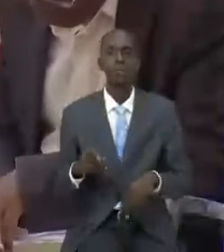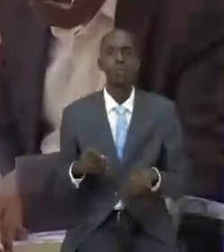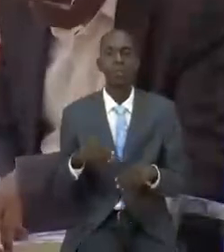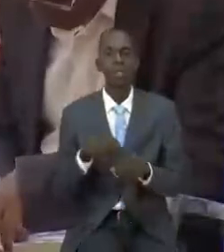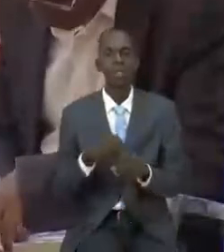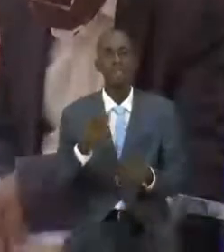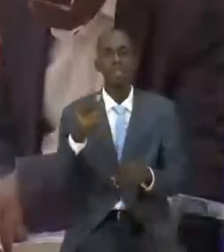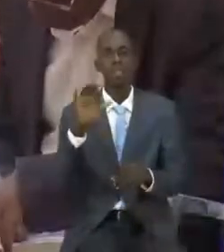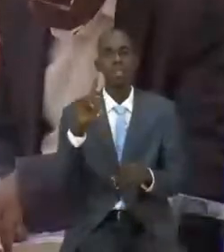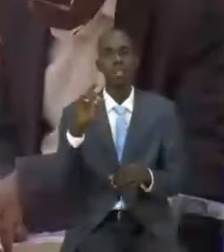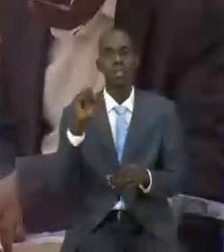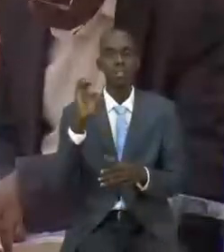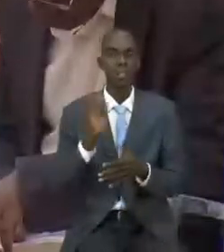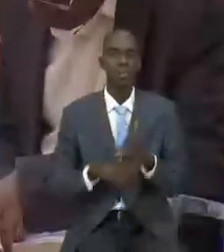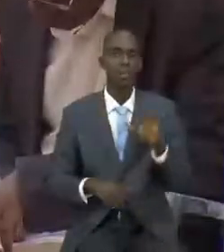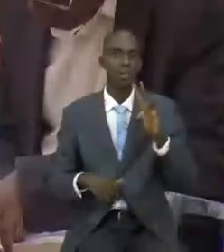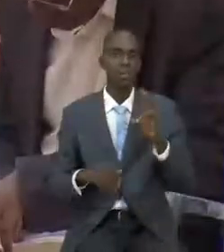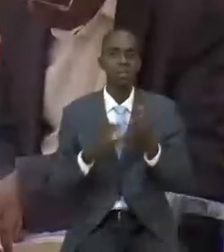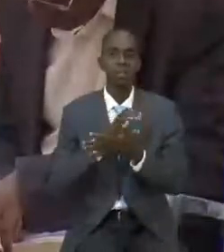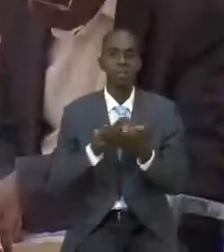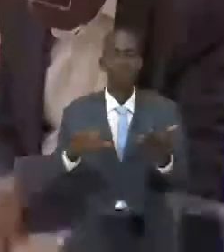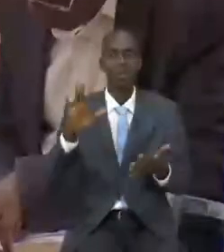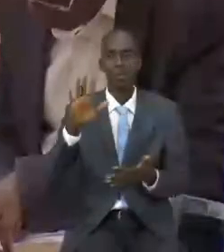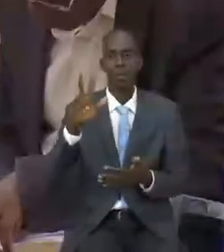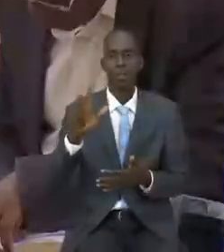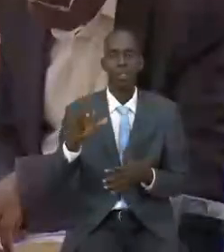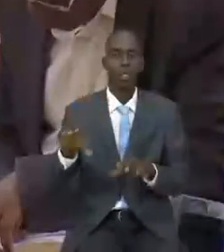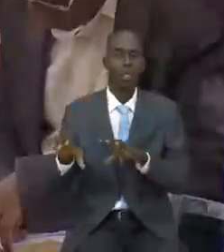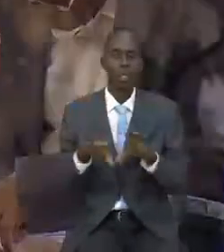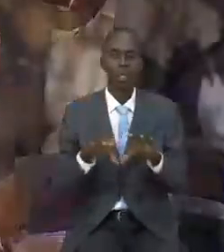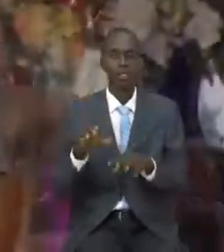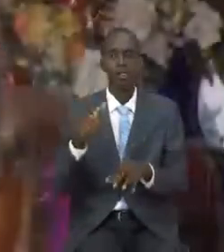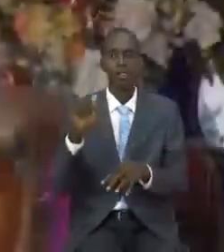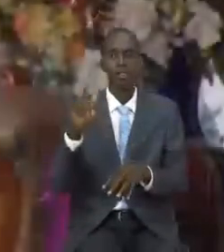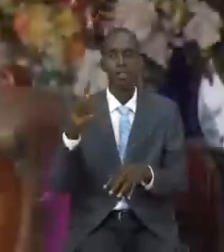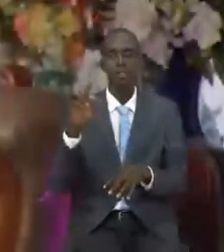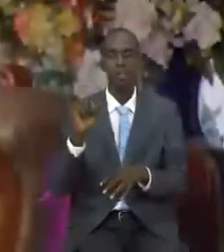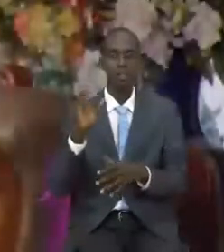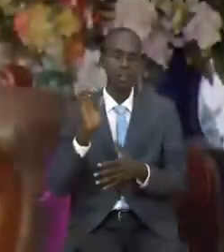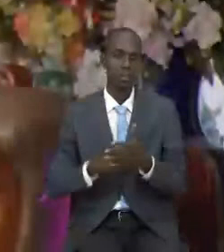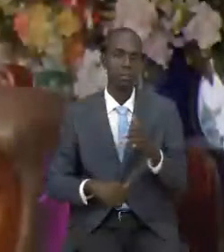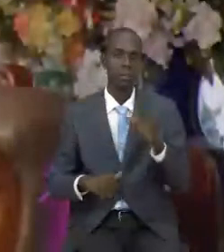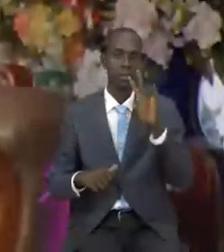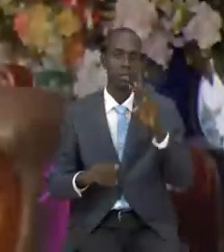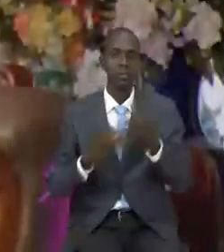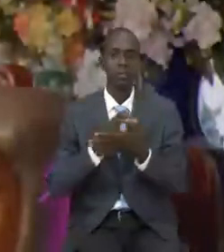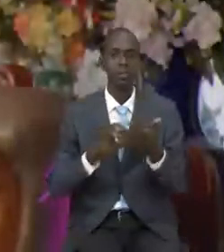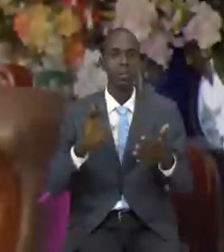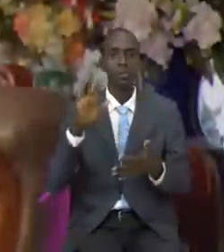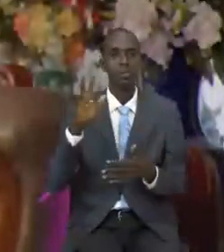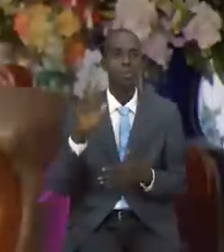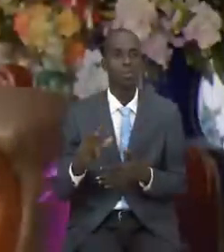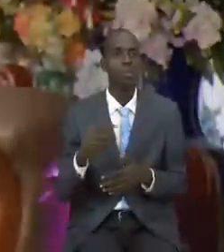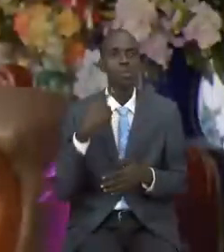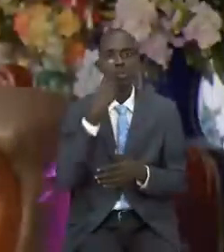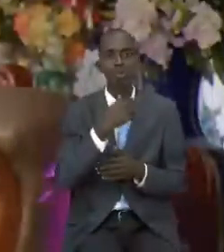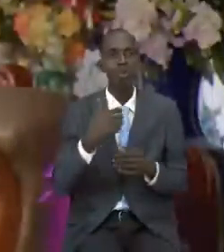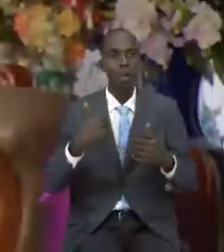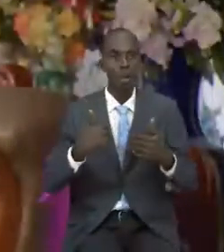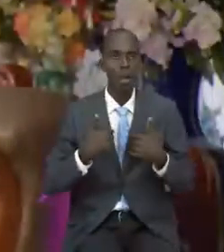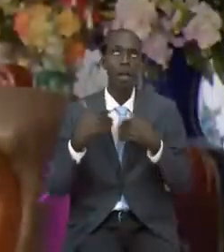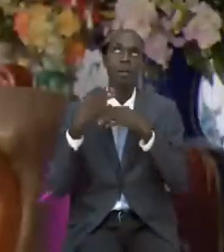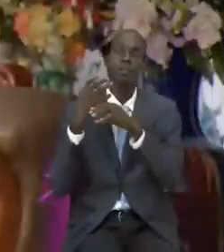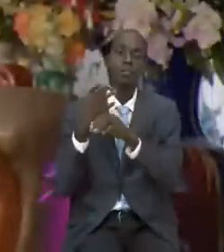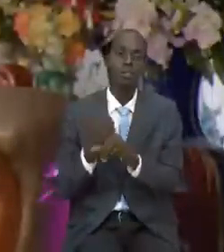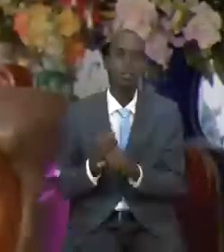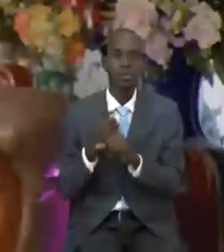chapter 7, verse 53. Acts 7, verse 53. Who have received